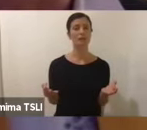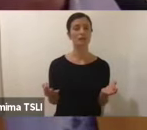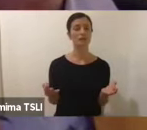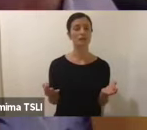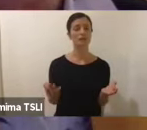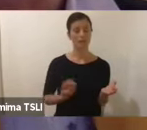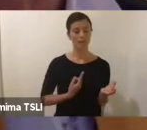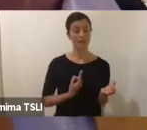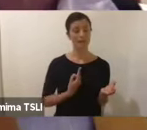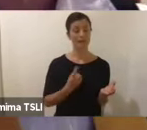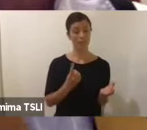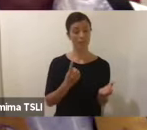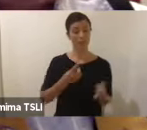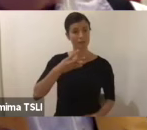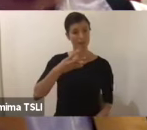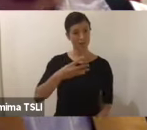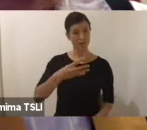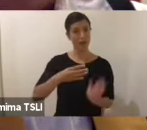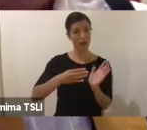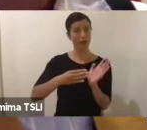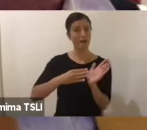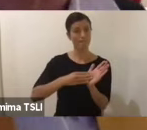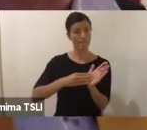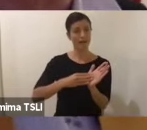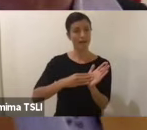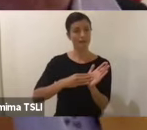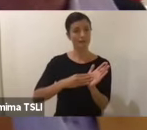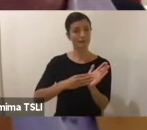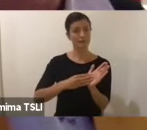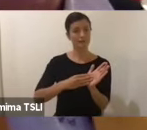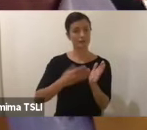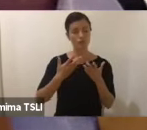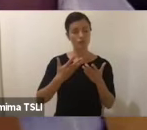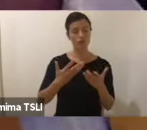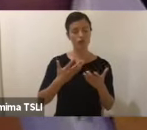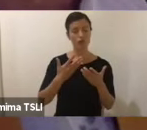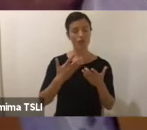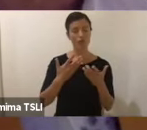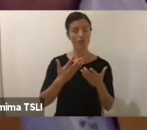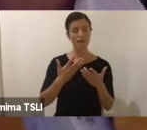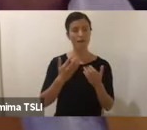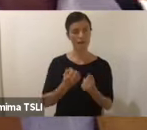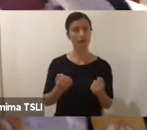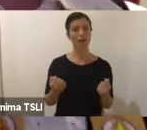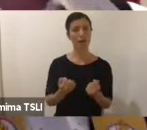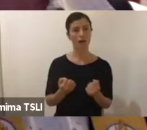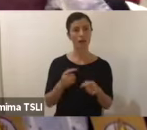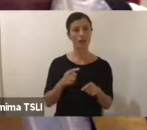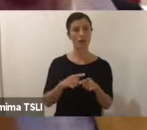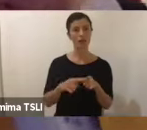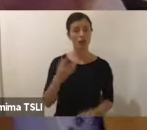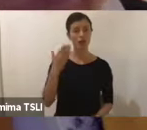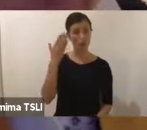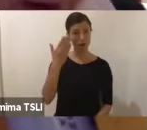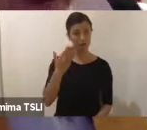that i did for a while i just did a breathing exercise and tried to imagine what it would feel like to be breathing